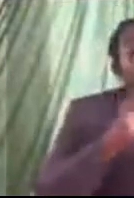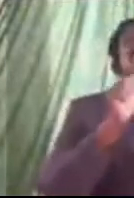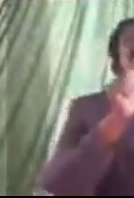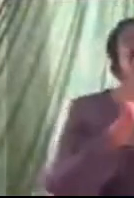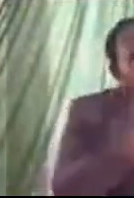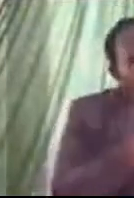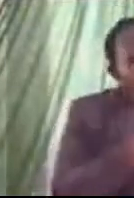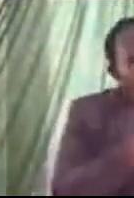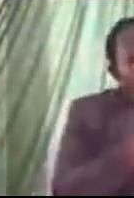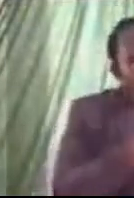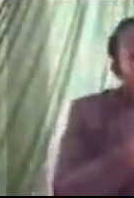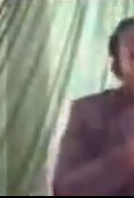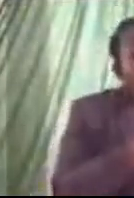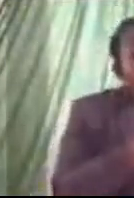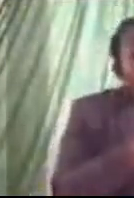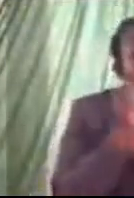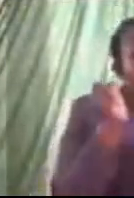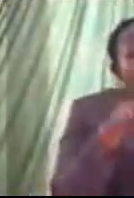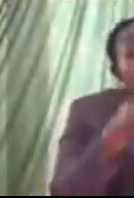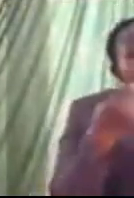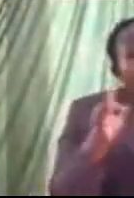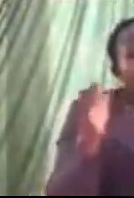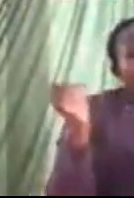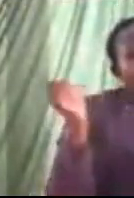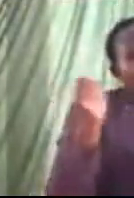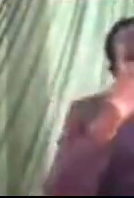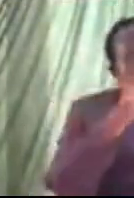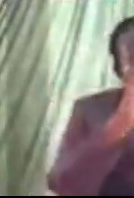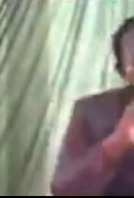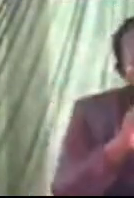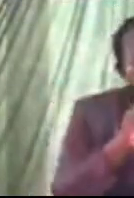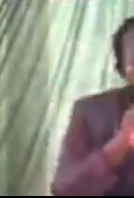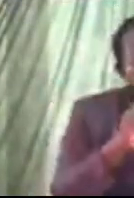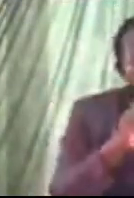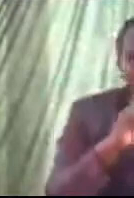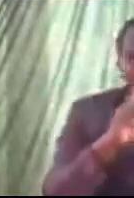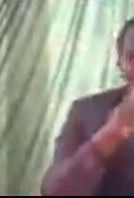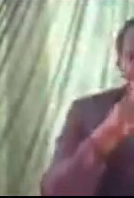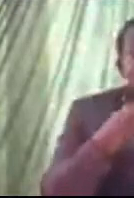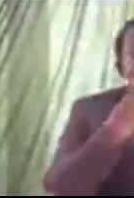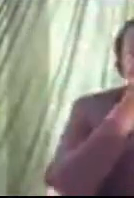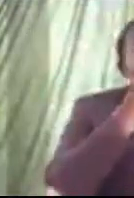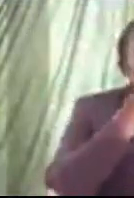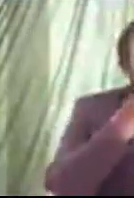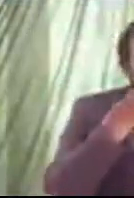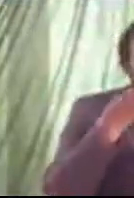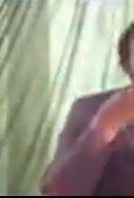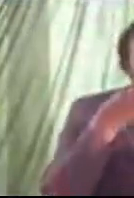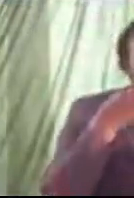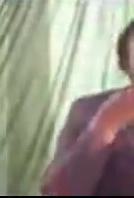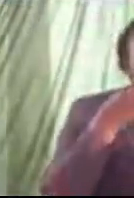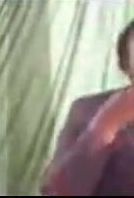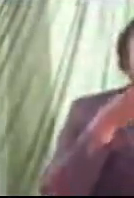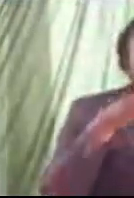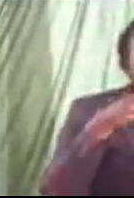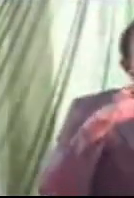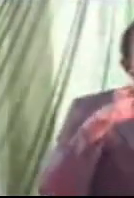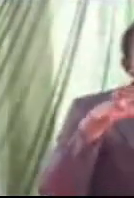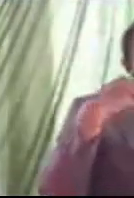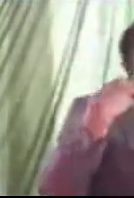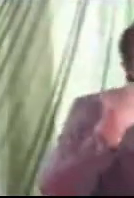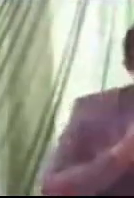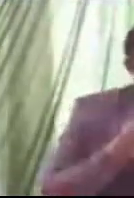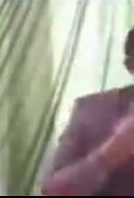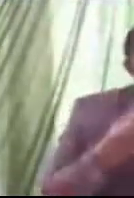1991. Now, the four of them alleged that they were tortured. Am I correct? I don't recall. You don't recall.